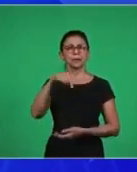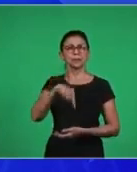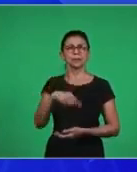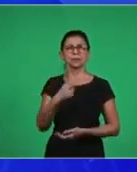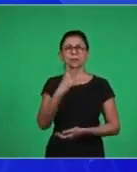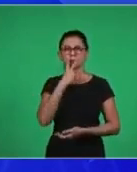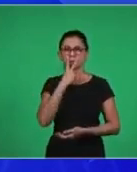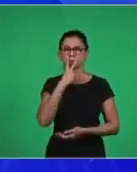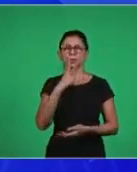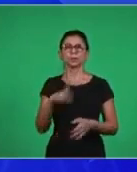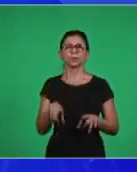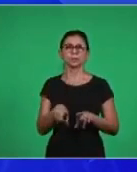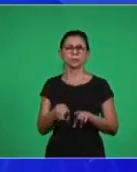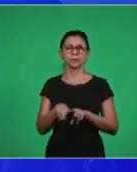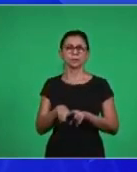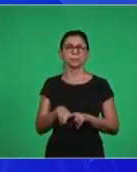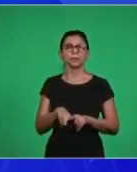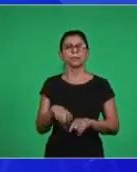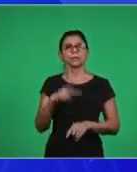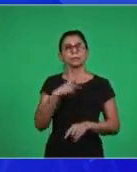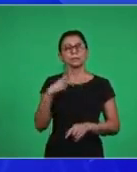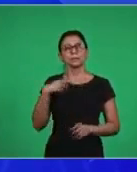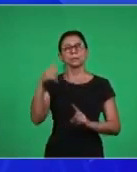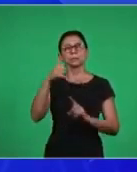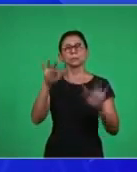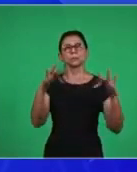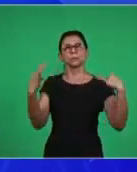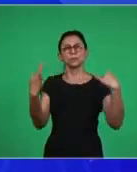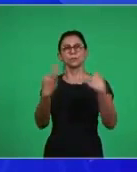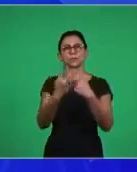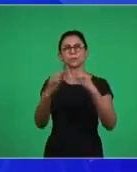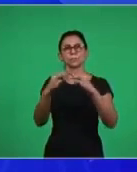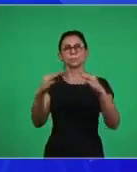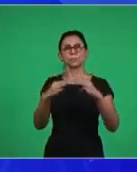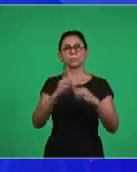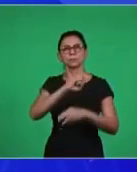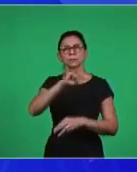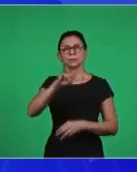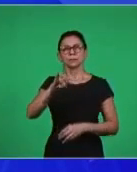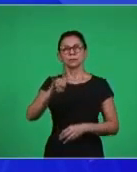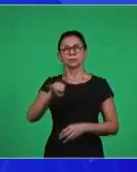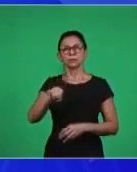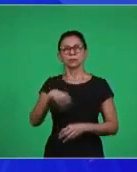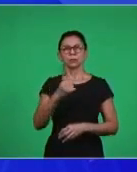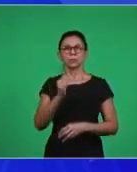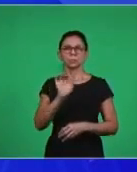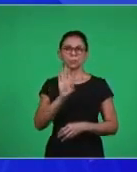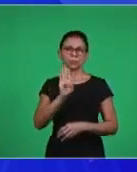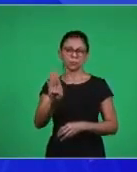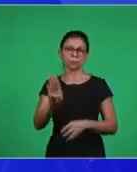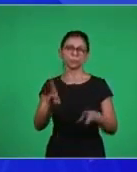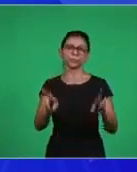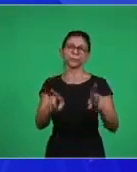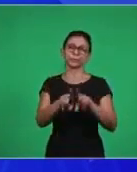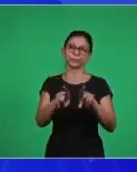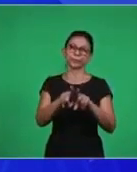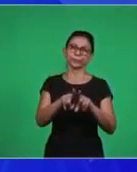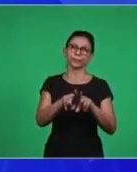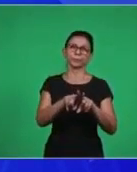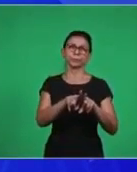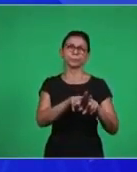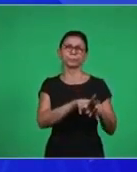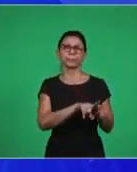in Rodoviária in Vitória. Pastors gathered in Vila Velha, in Mananinha, Jaburuna.